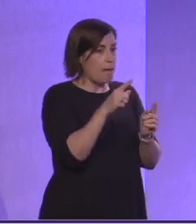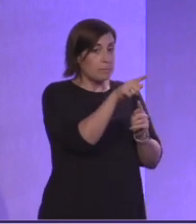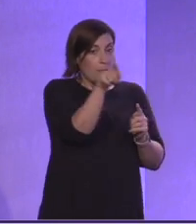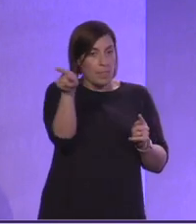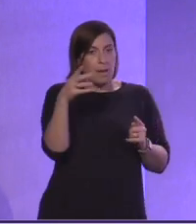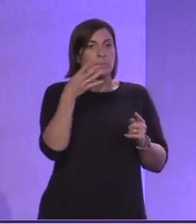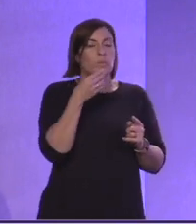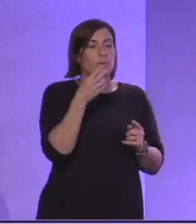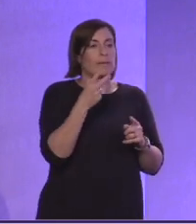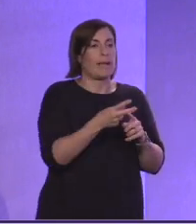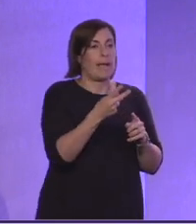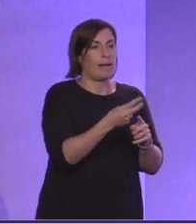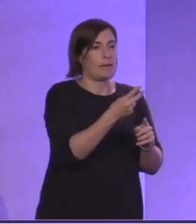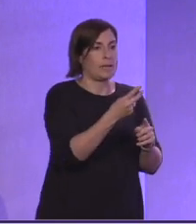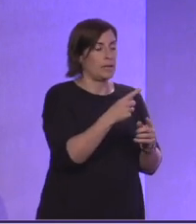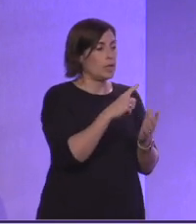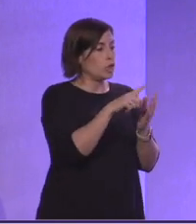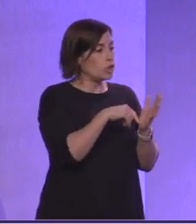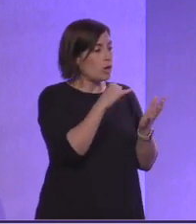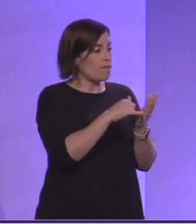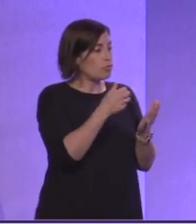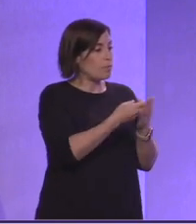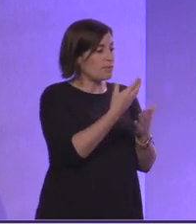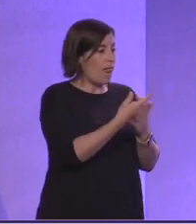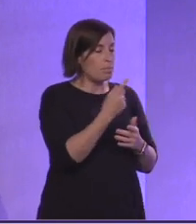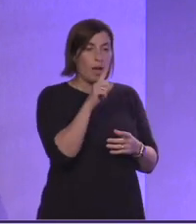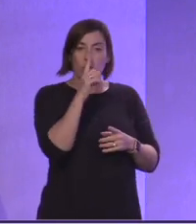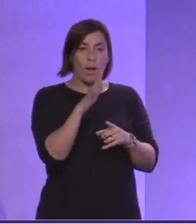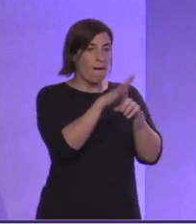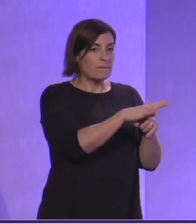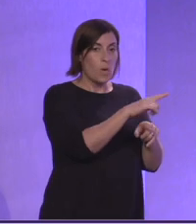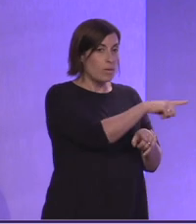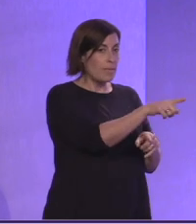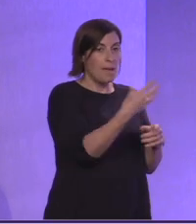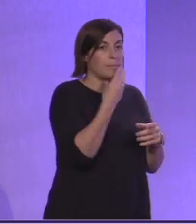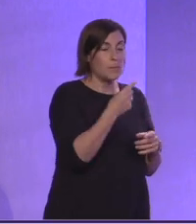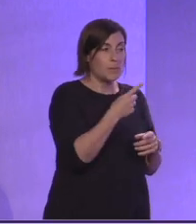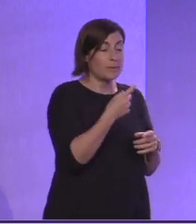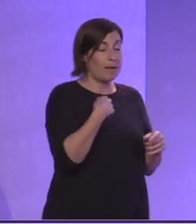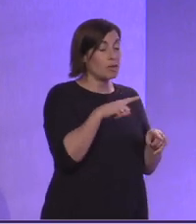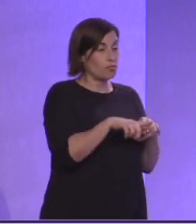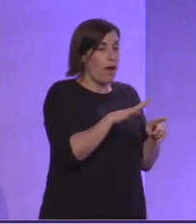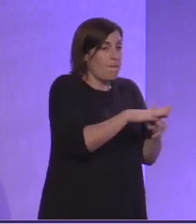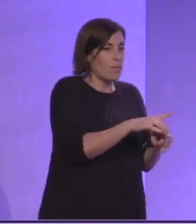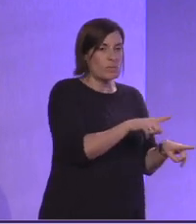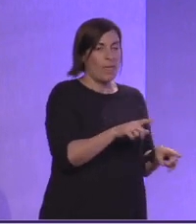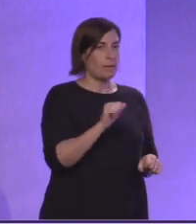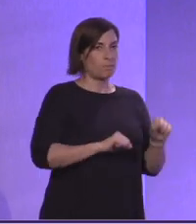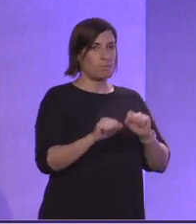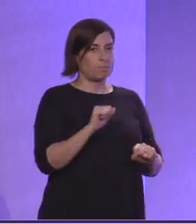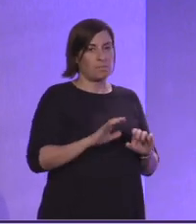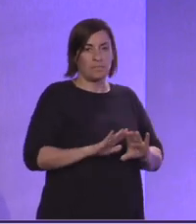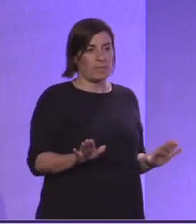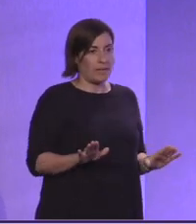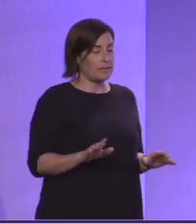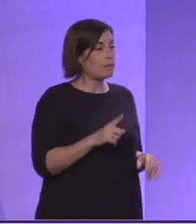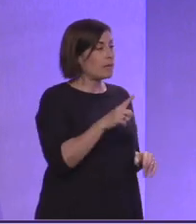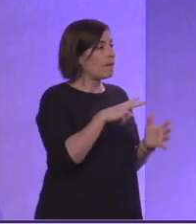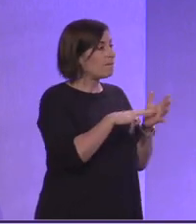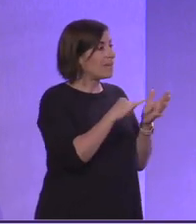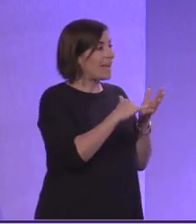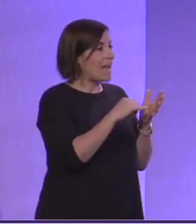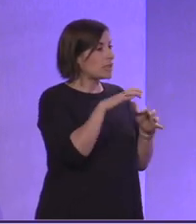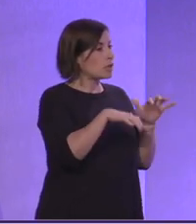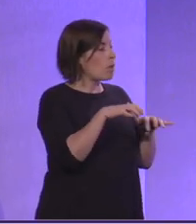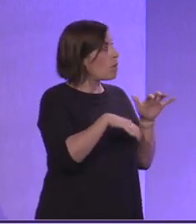Docker is cool, but you can't force it on JavaScript developers. I've tried. Also, if you use VS Code, there's this awesome concept